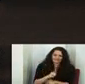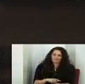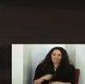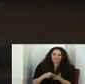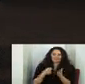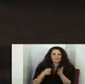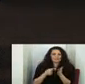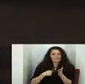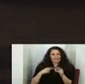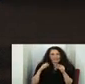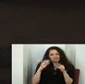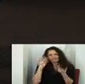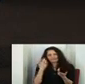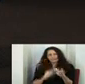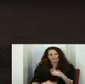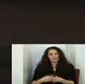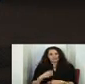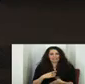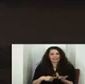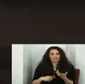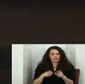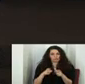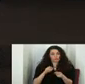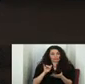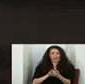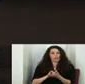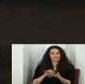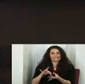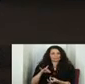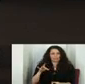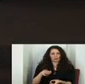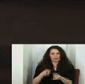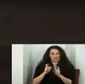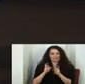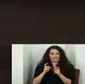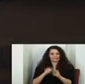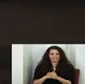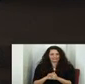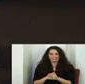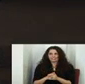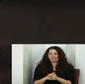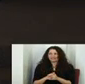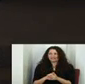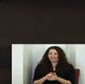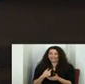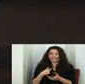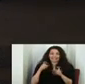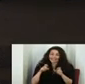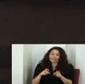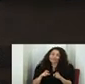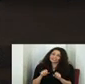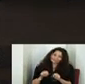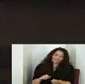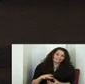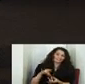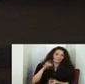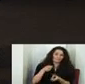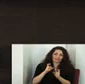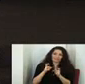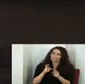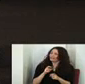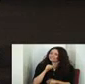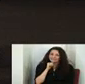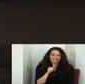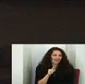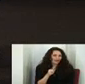Sometimes I wish that control was a spiritual gift listed in the list of spiritual gifts that the Apostle Paul gives to us. But it's not